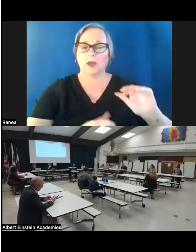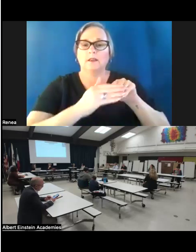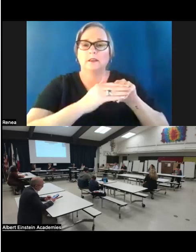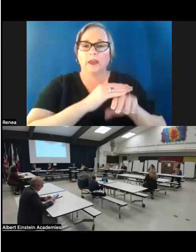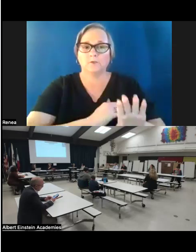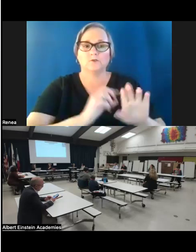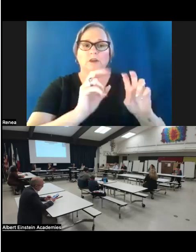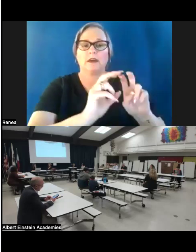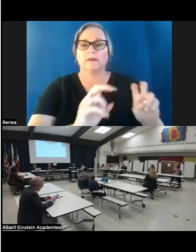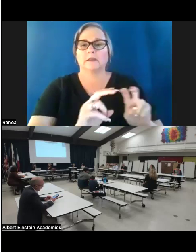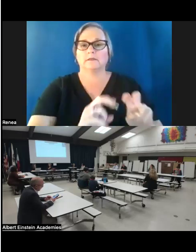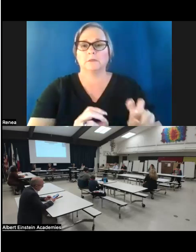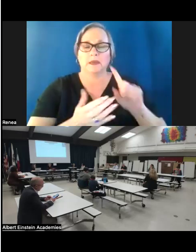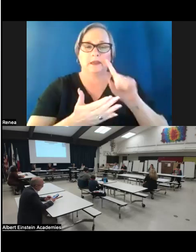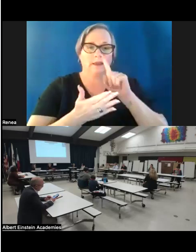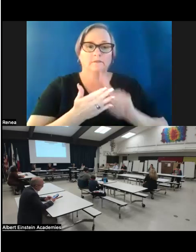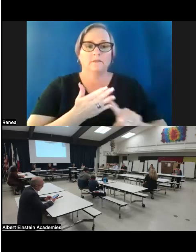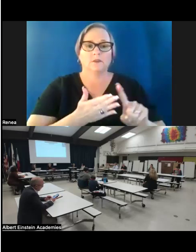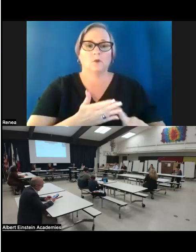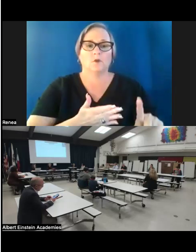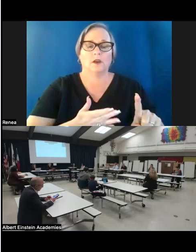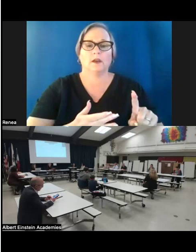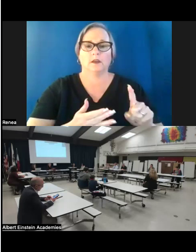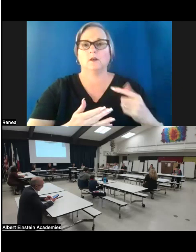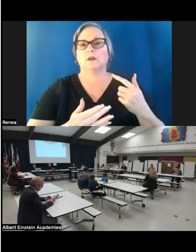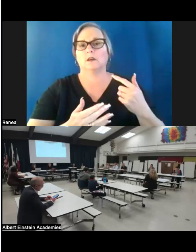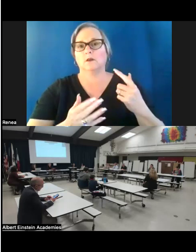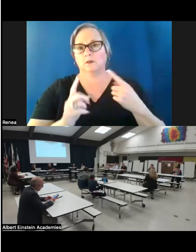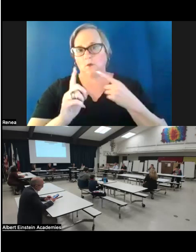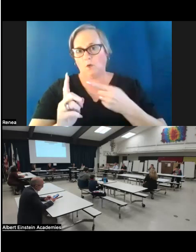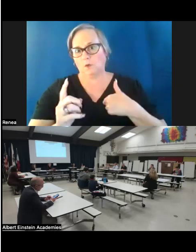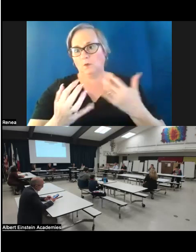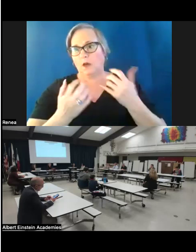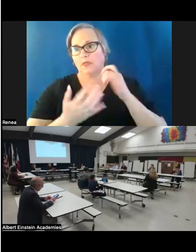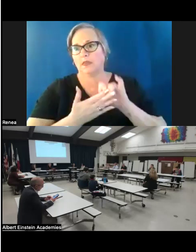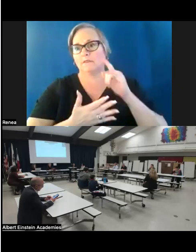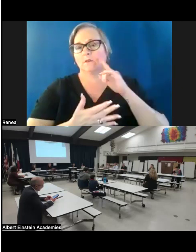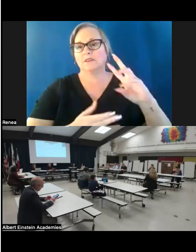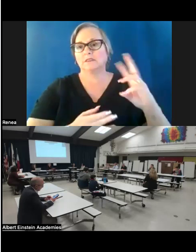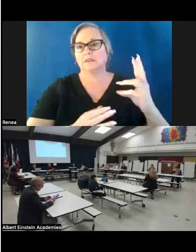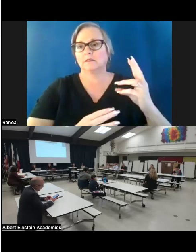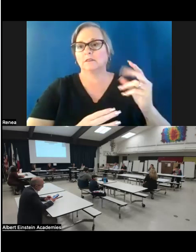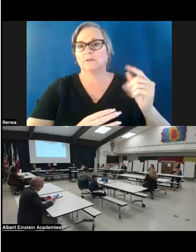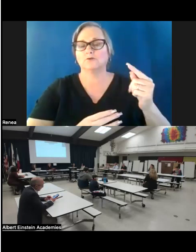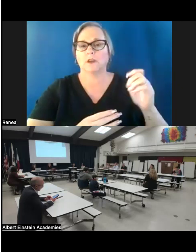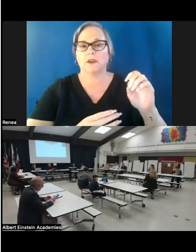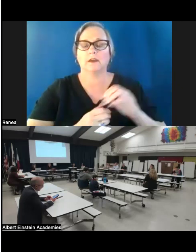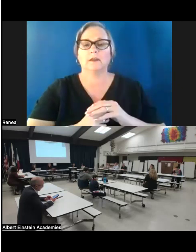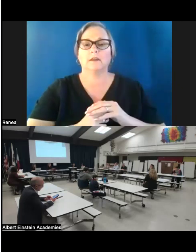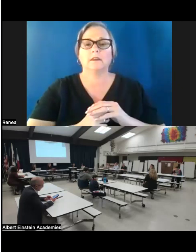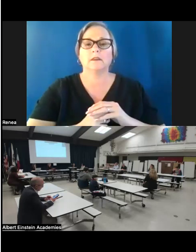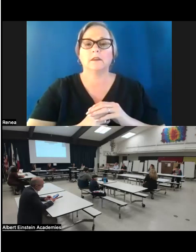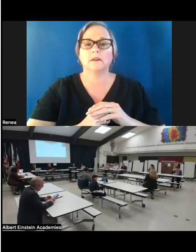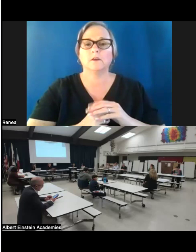that we want in the 6th grade that is already kind of in place. We always want to make sure we have guiding